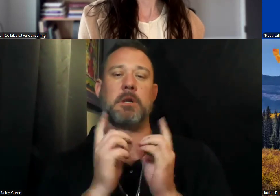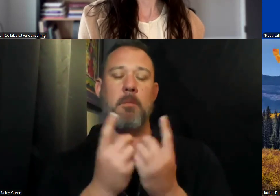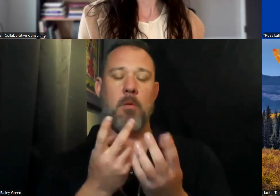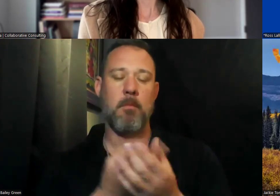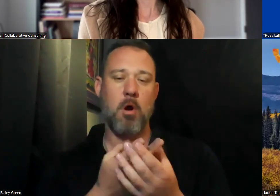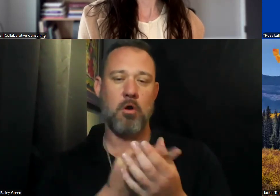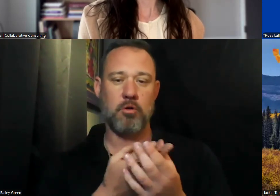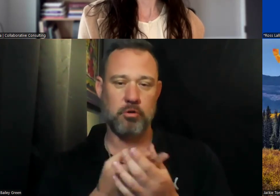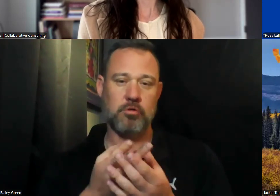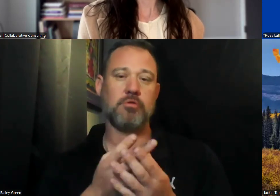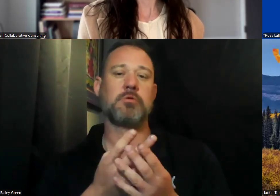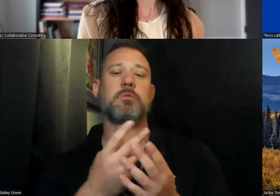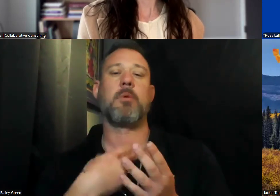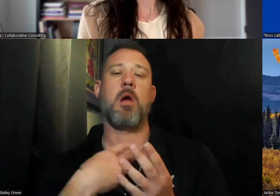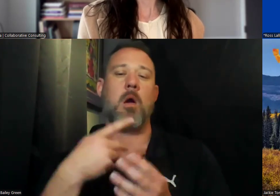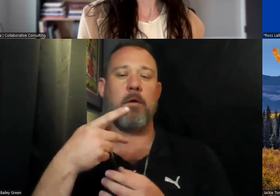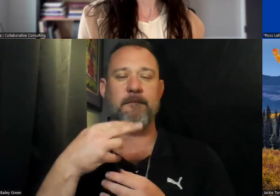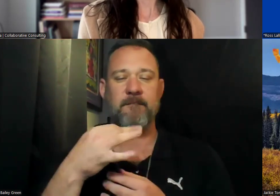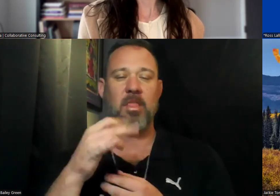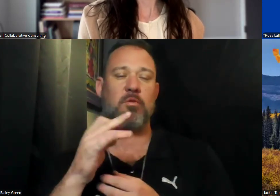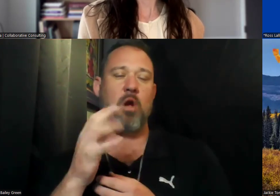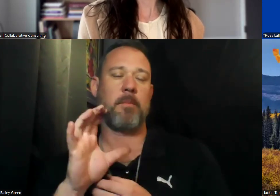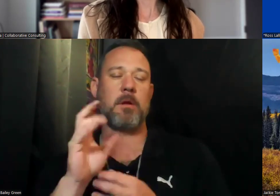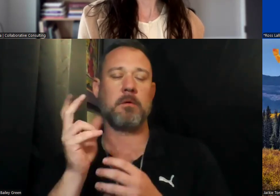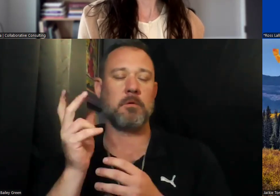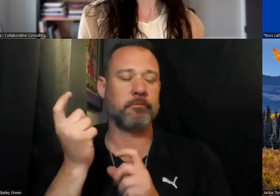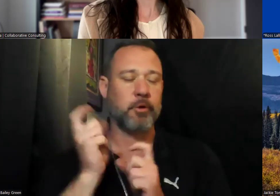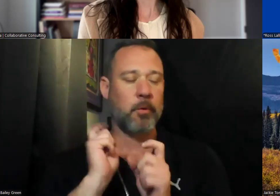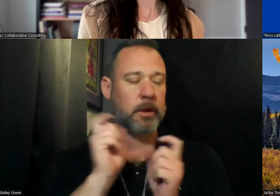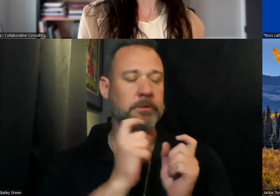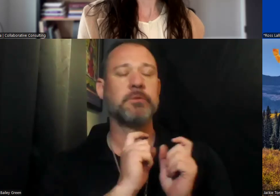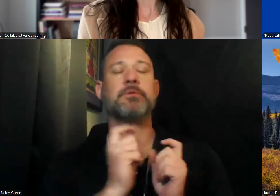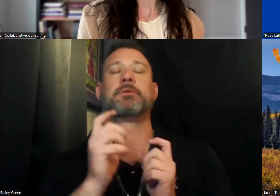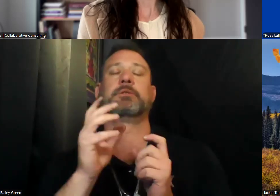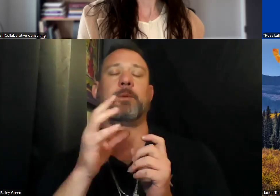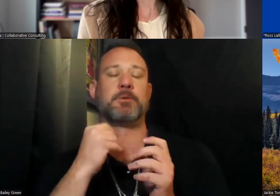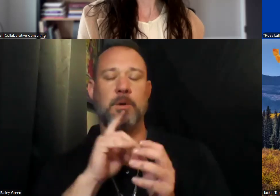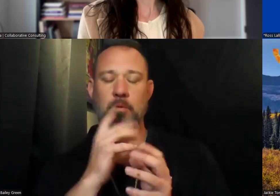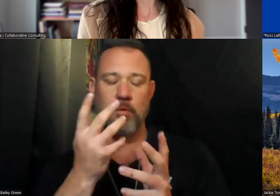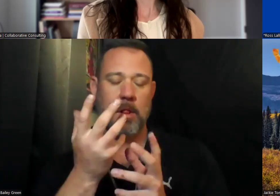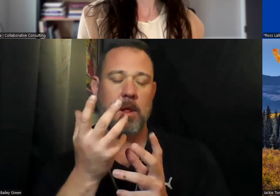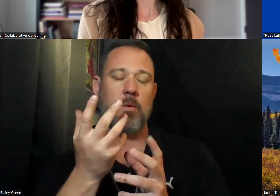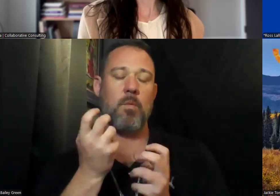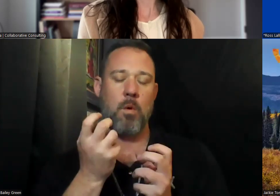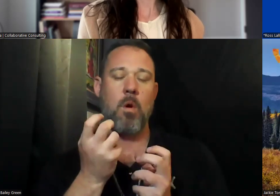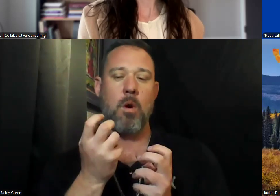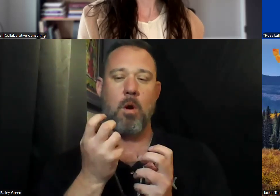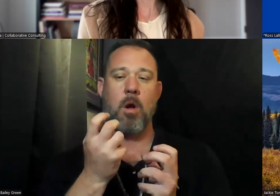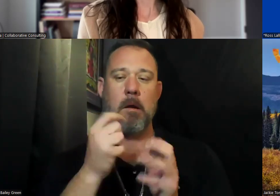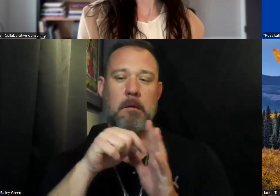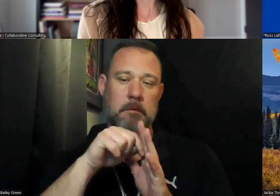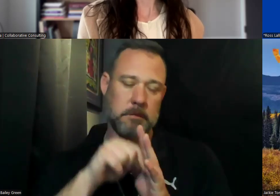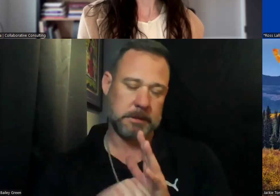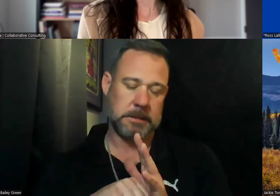partners, speaking to some of our philanthropic partners, associations, because we're really wanting to do a deep